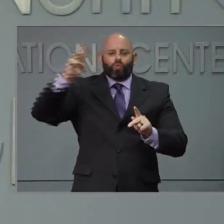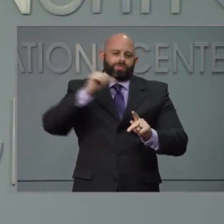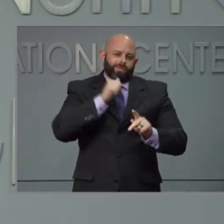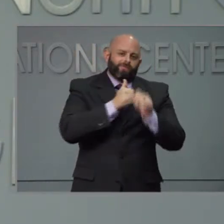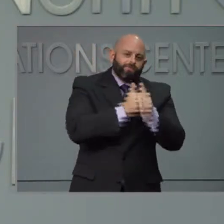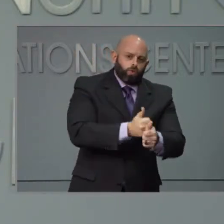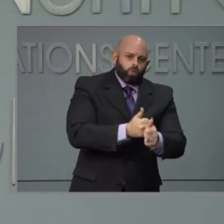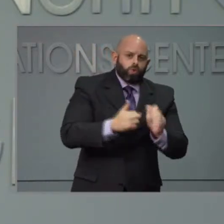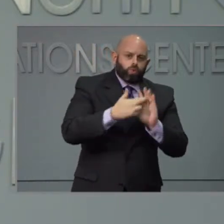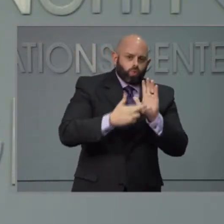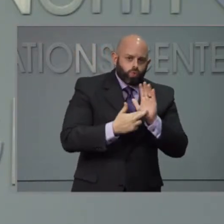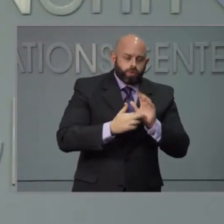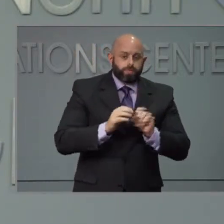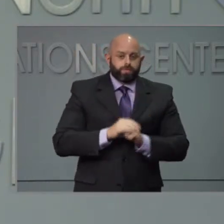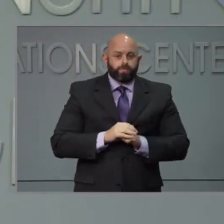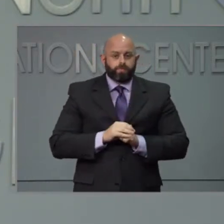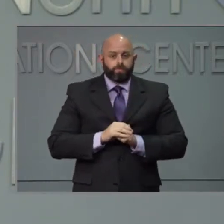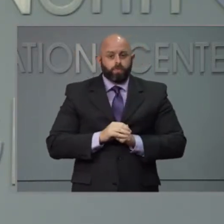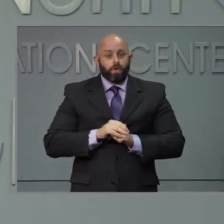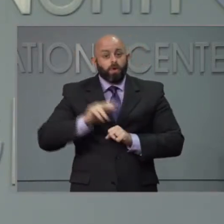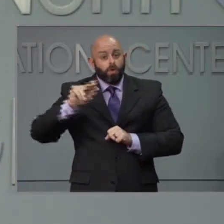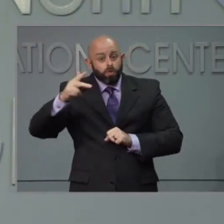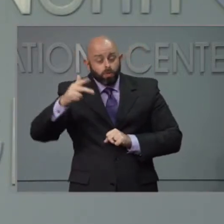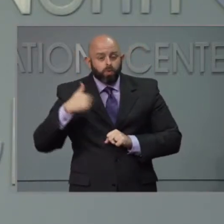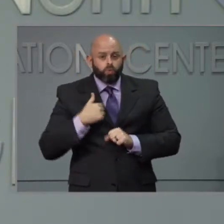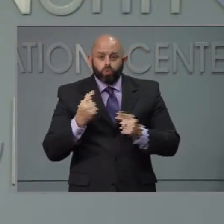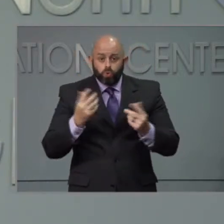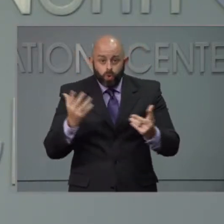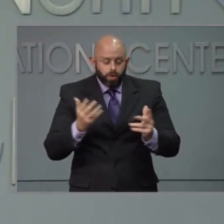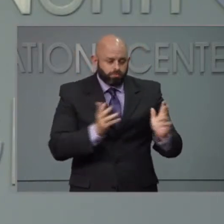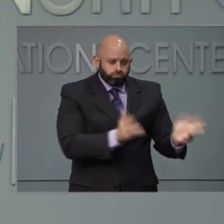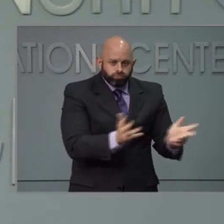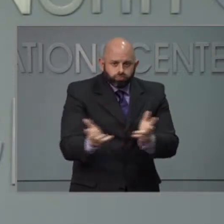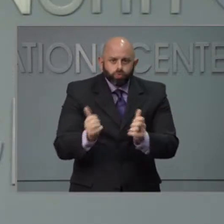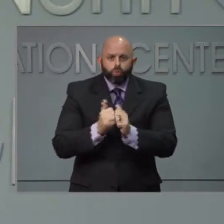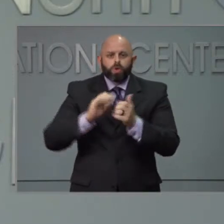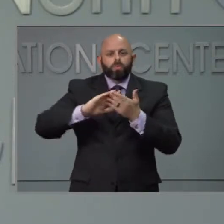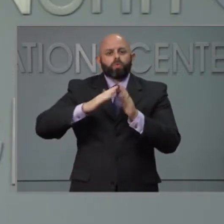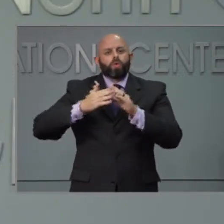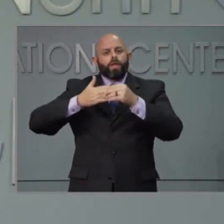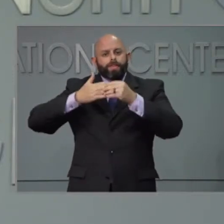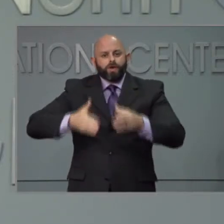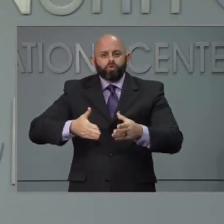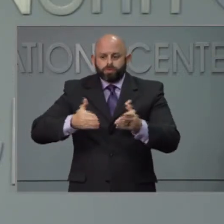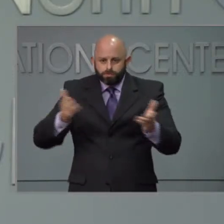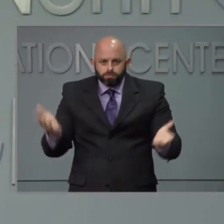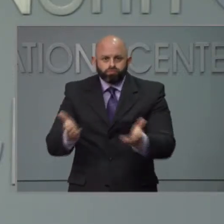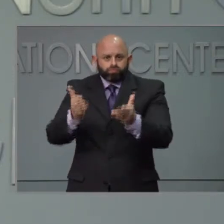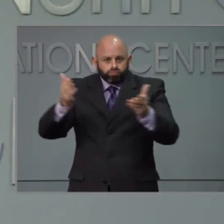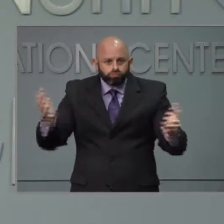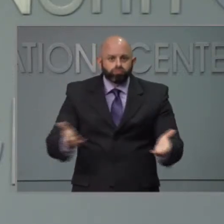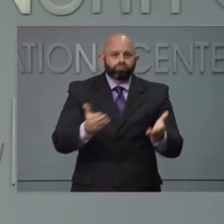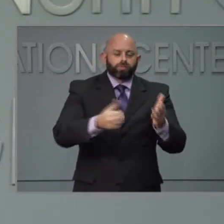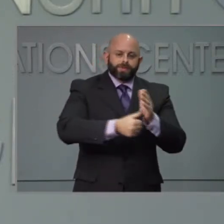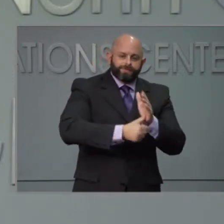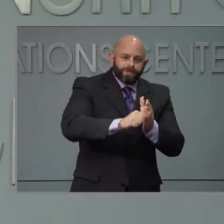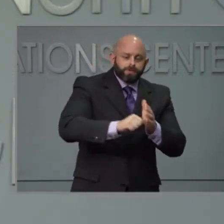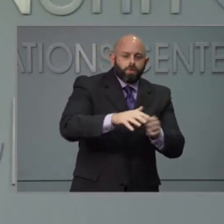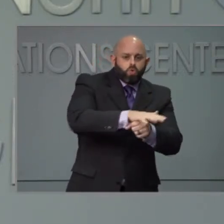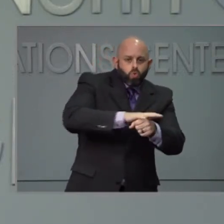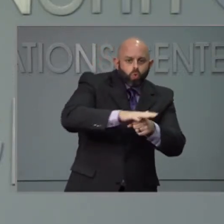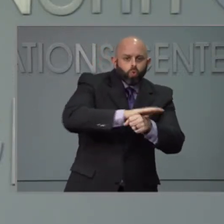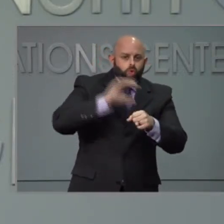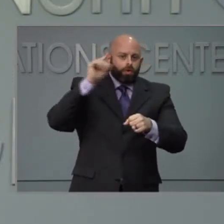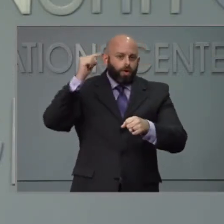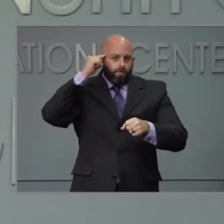working hard to bring community leaders together and re-emphasizing local government